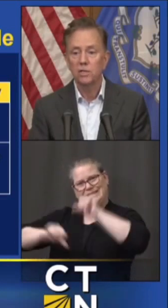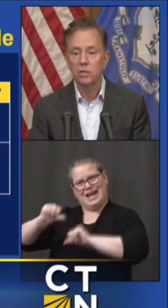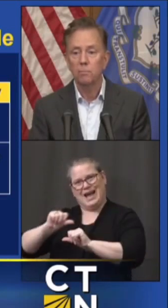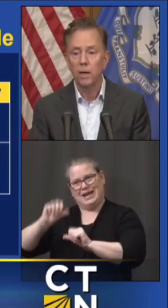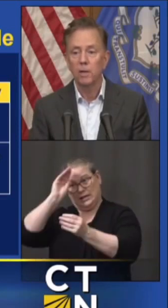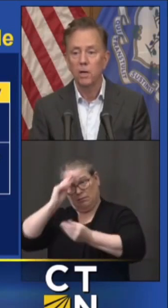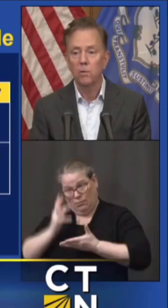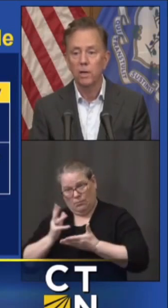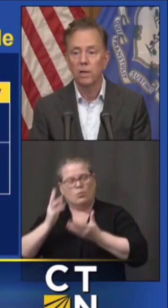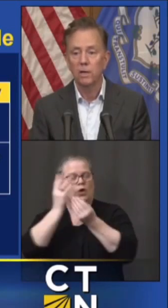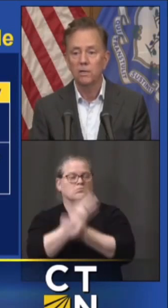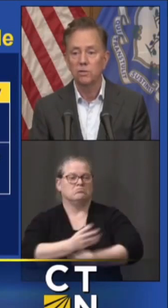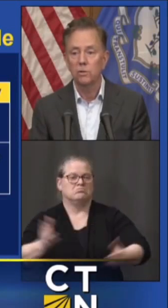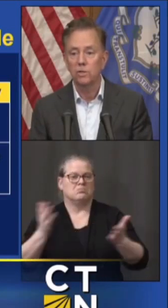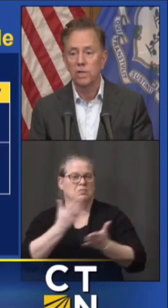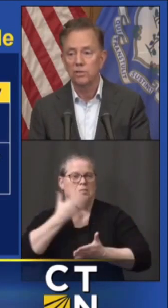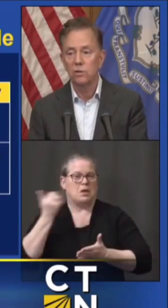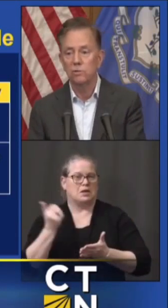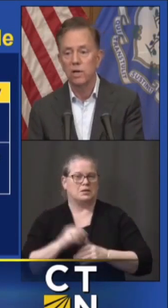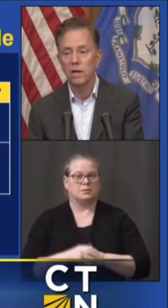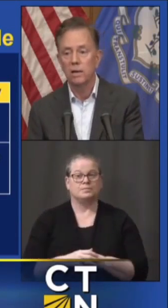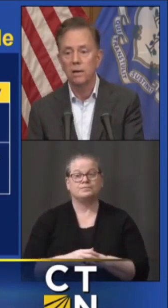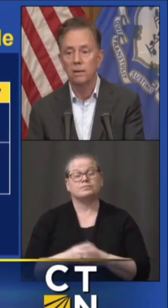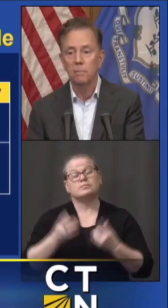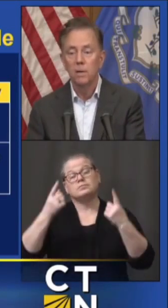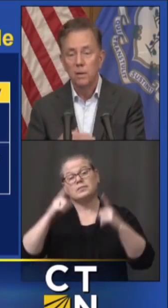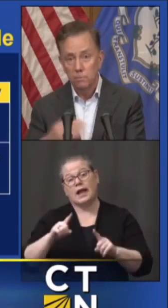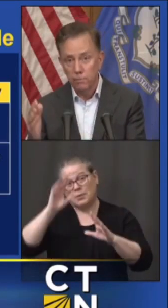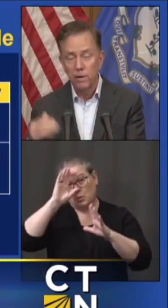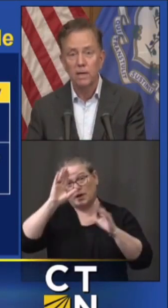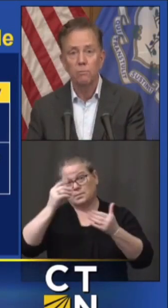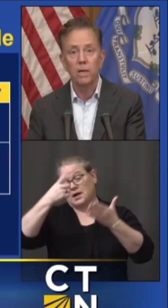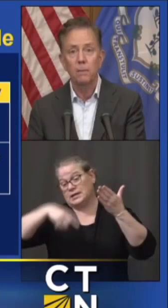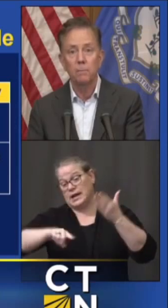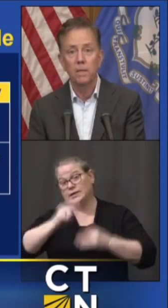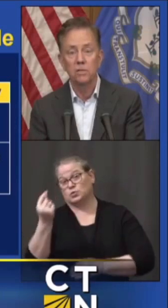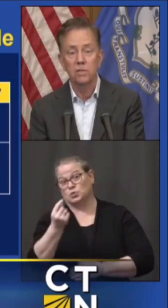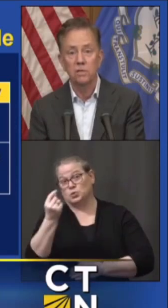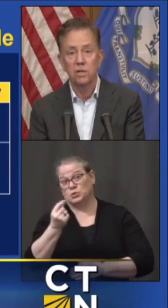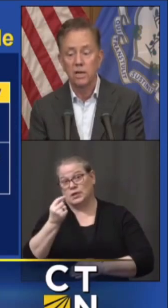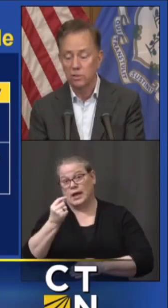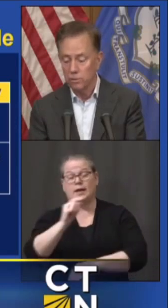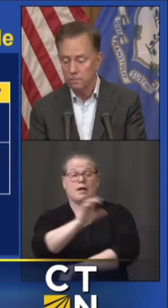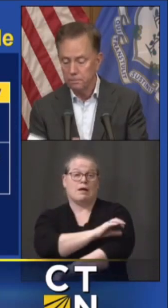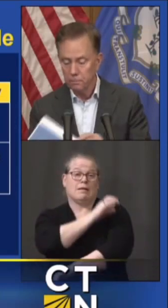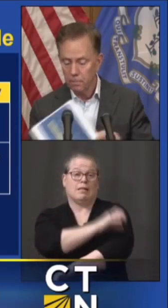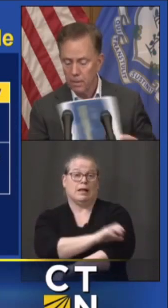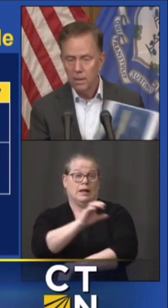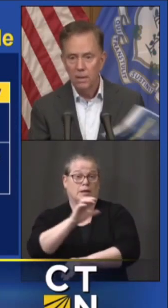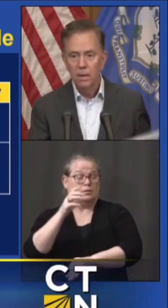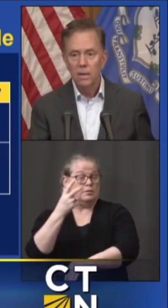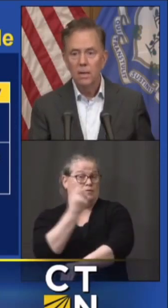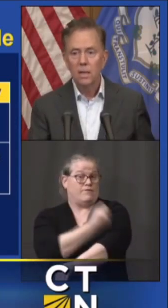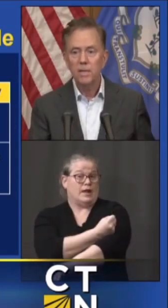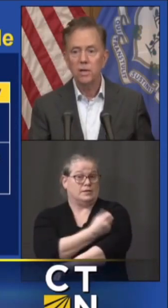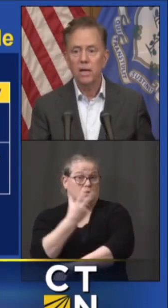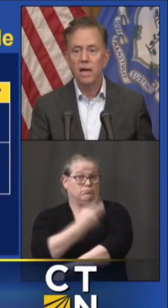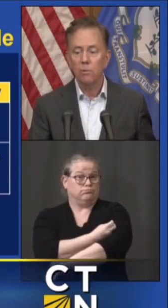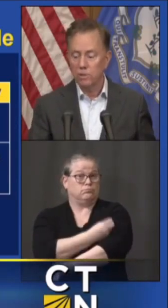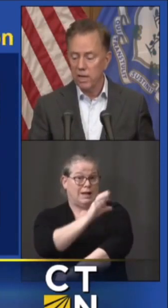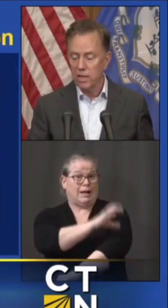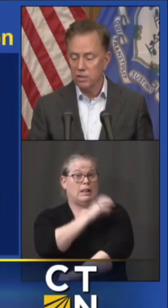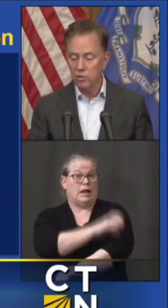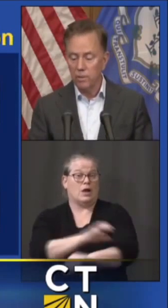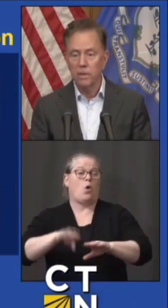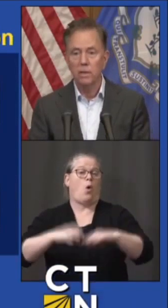First clinics are probably going as soon as next Tuesday, provided we keep to this schedule. Let me tell you